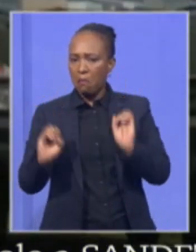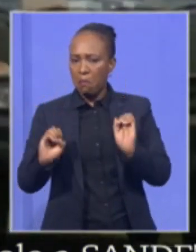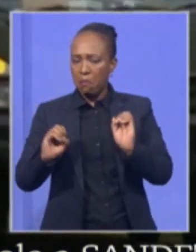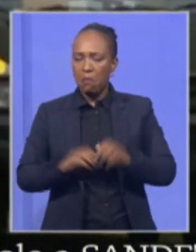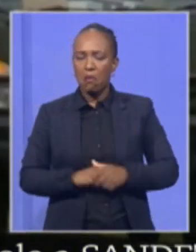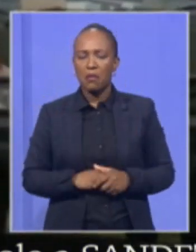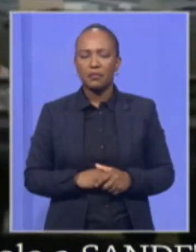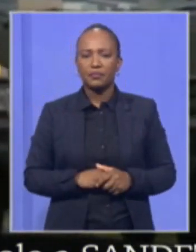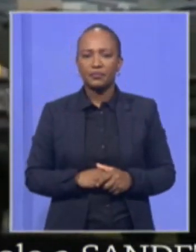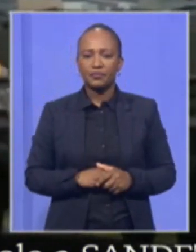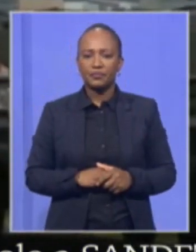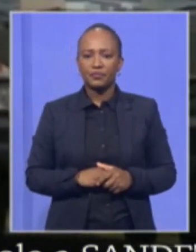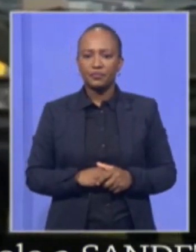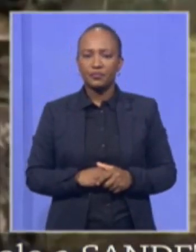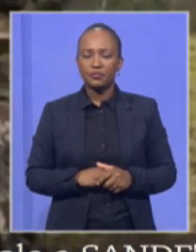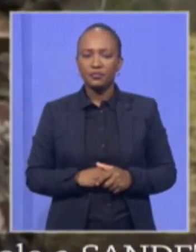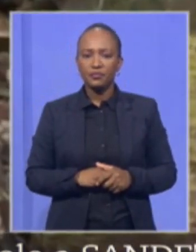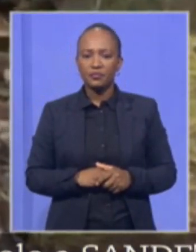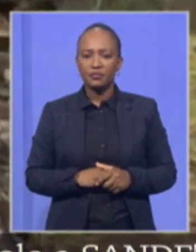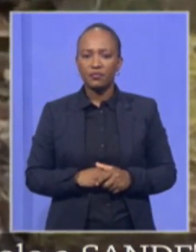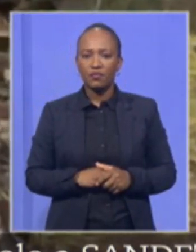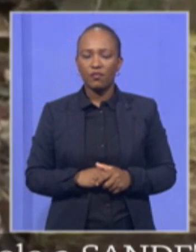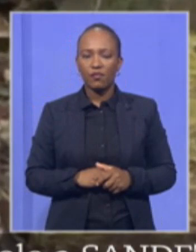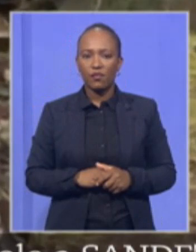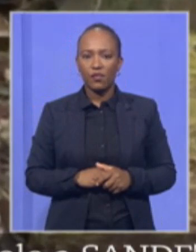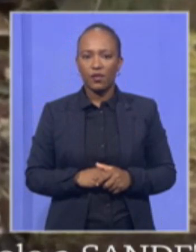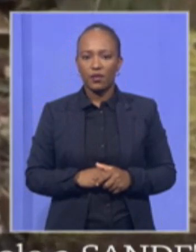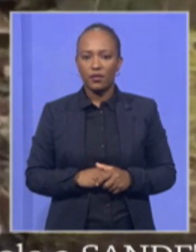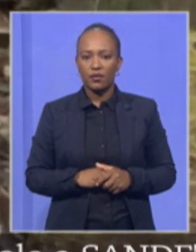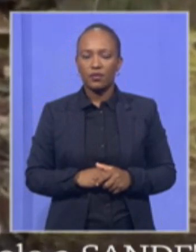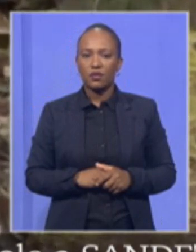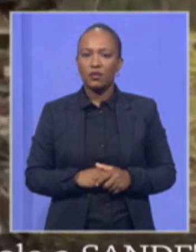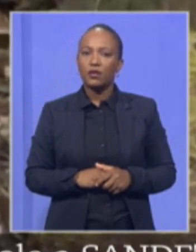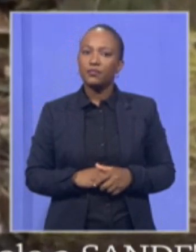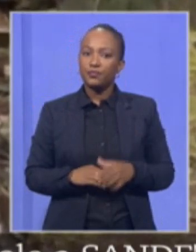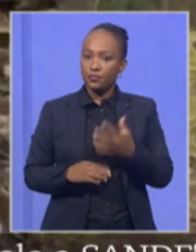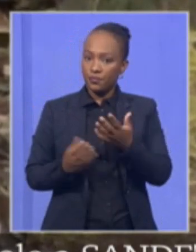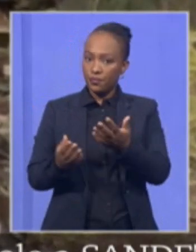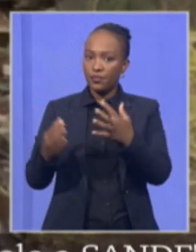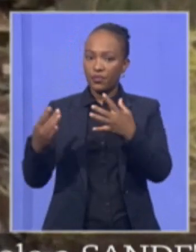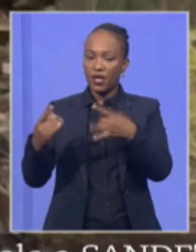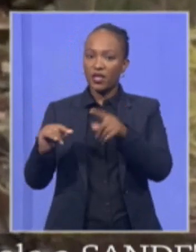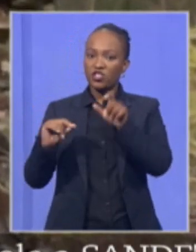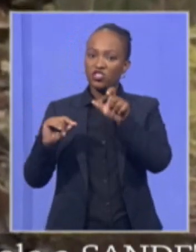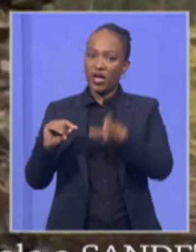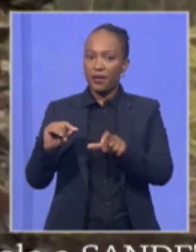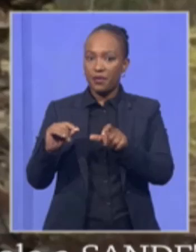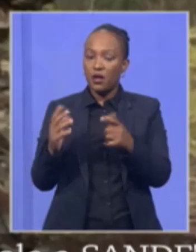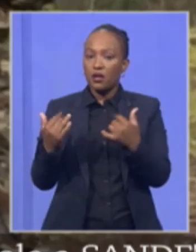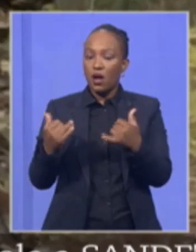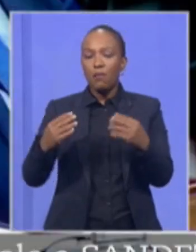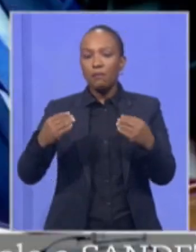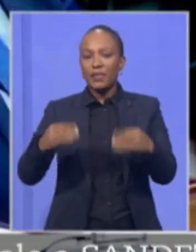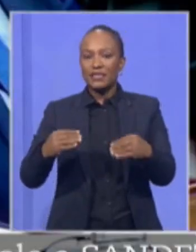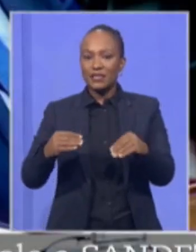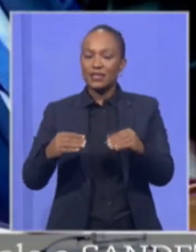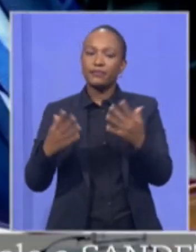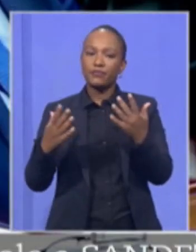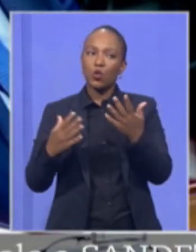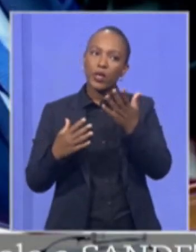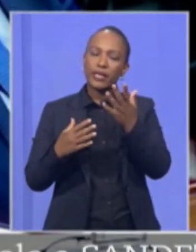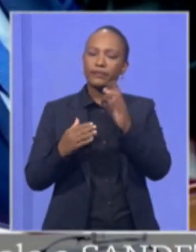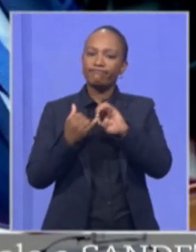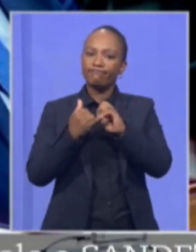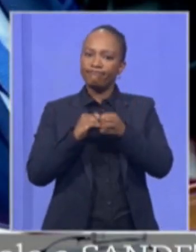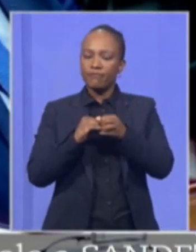And what is currently keeping us very busy, Chair, is the repatriation of our remains from Goma. And